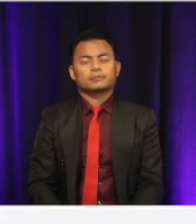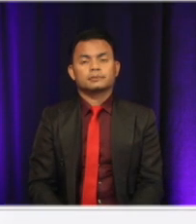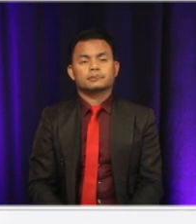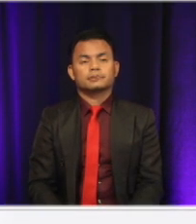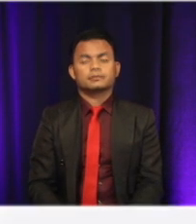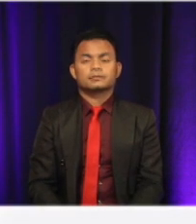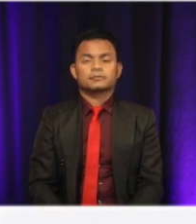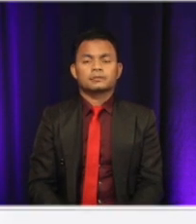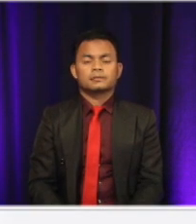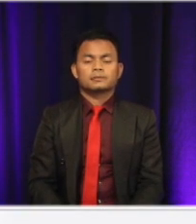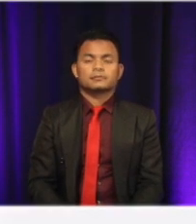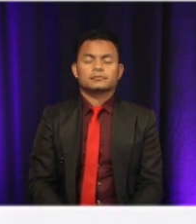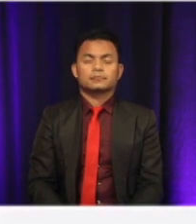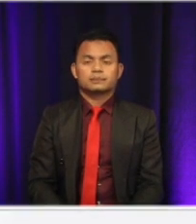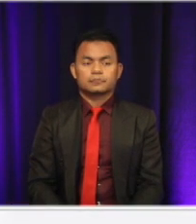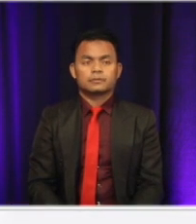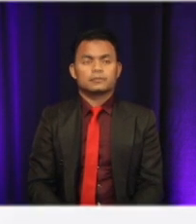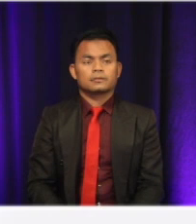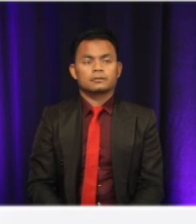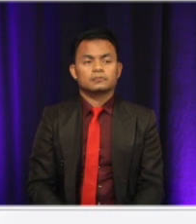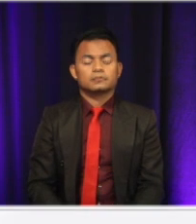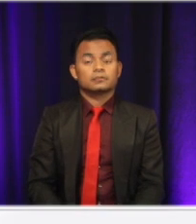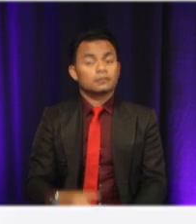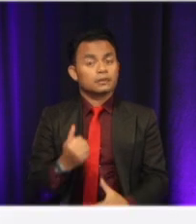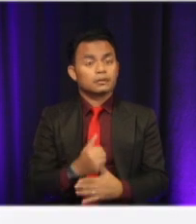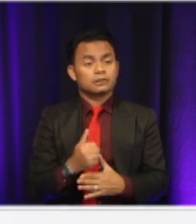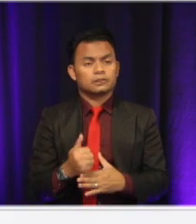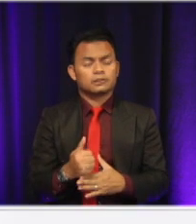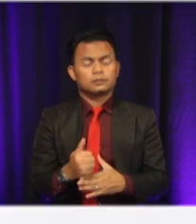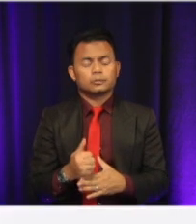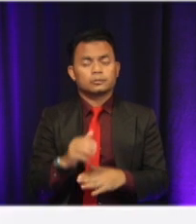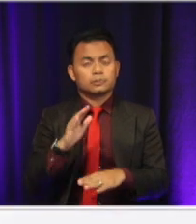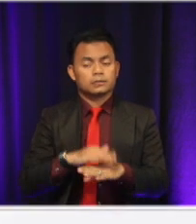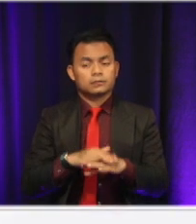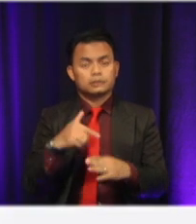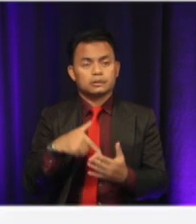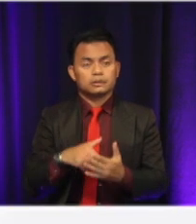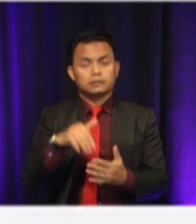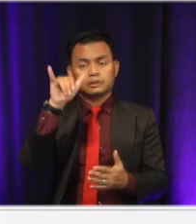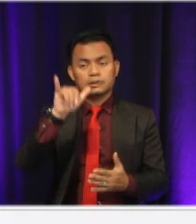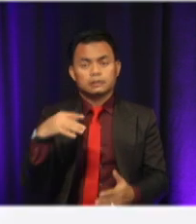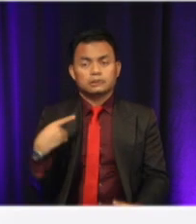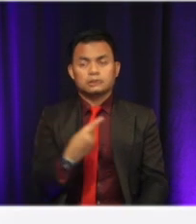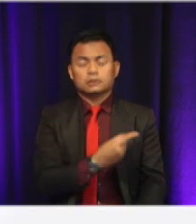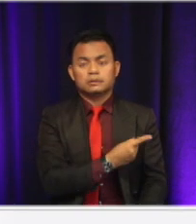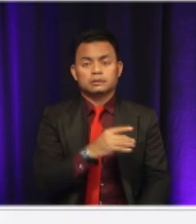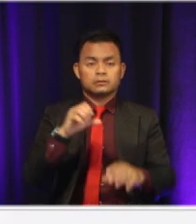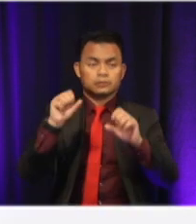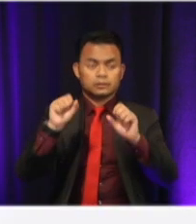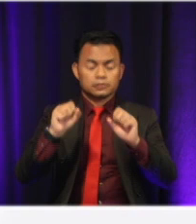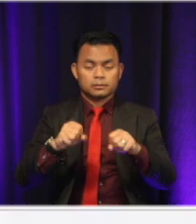forgiveness, kindness, tolerance, all good values that we should show upon